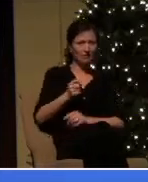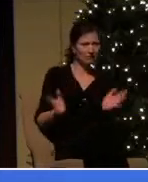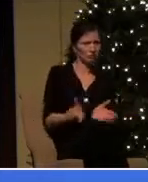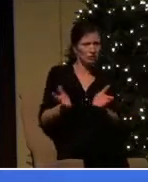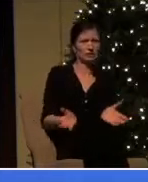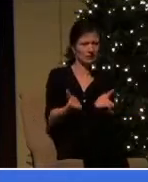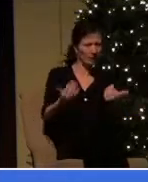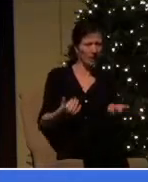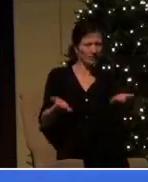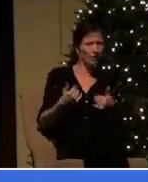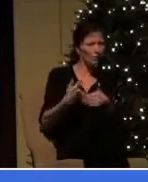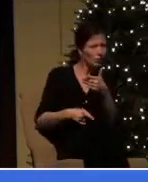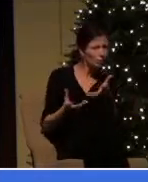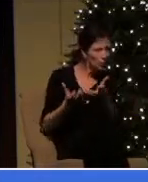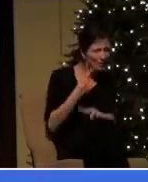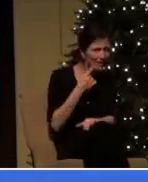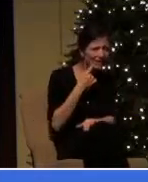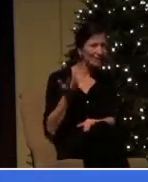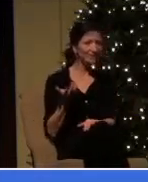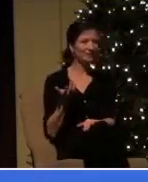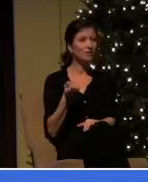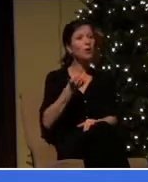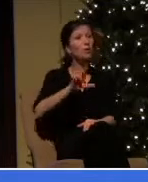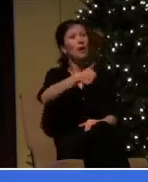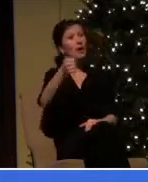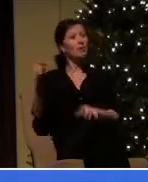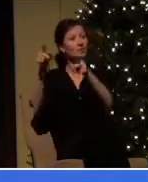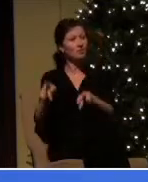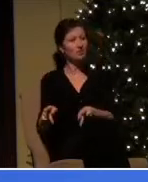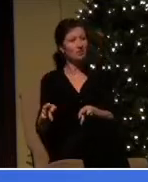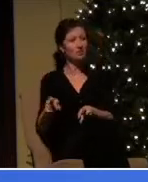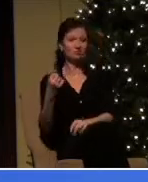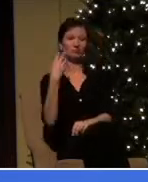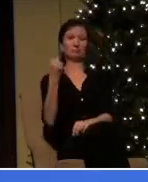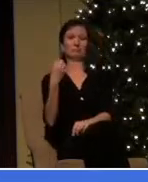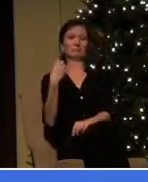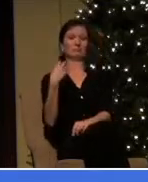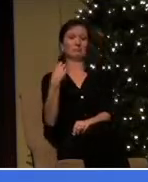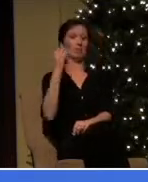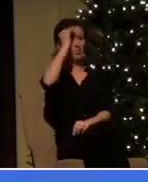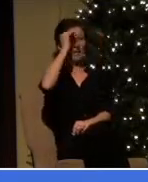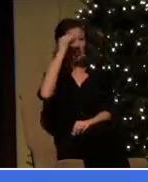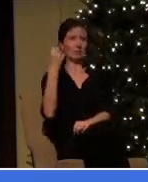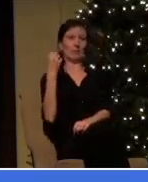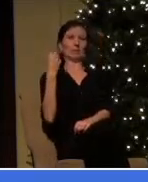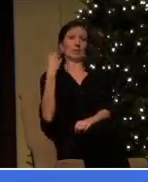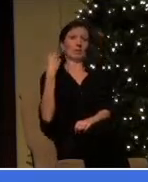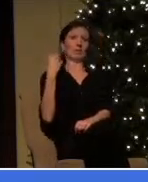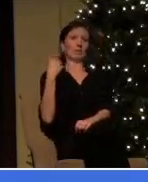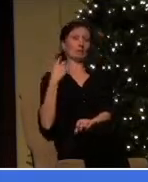is shrouded in a place of shame. And the more the world gets